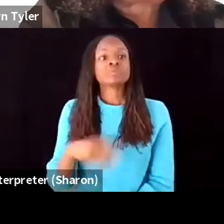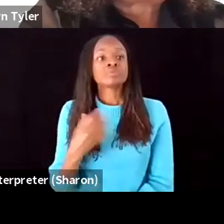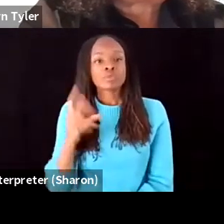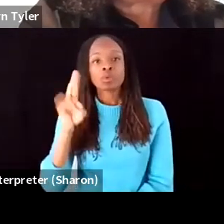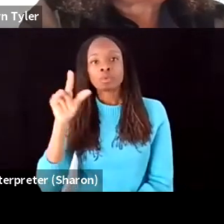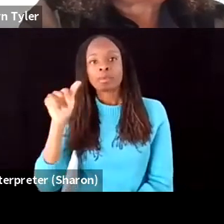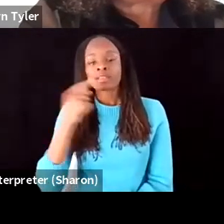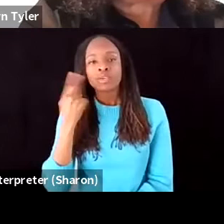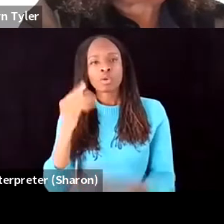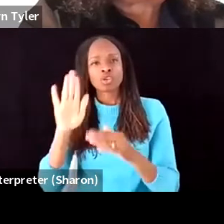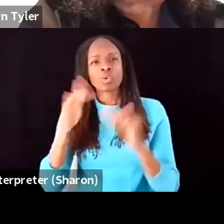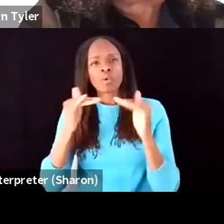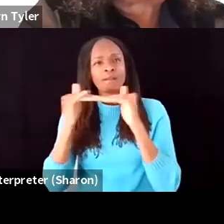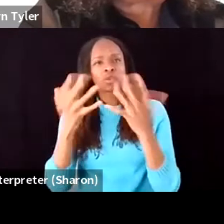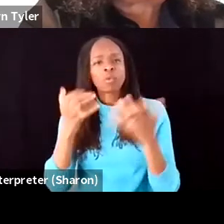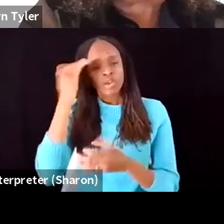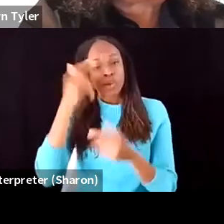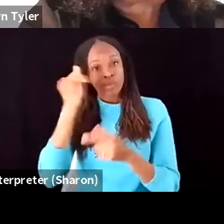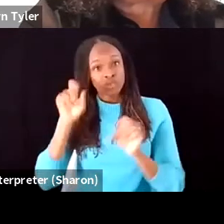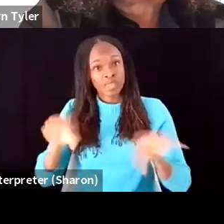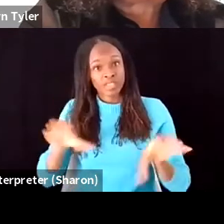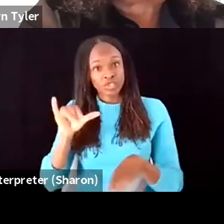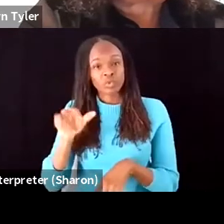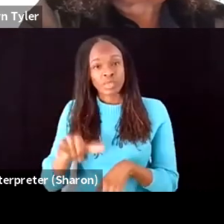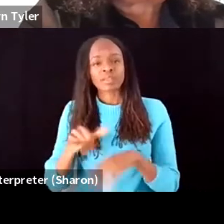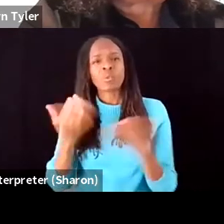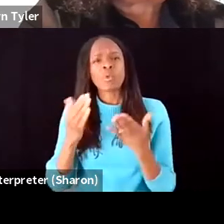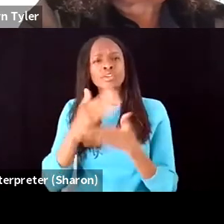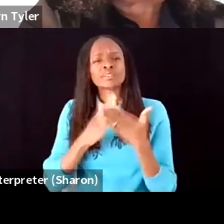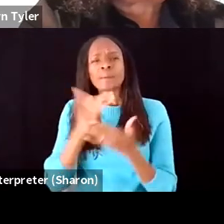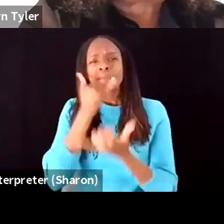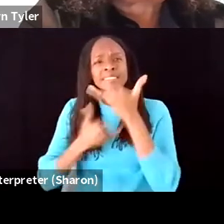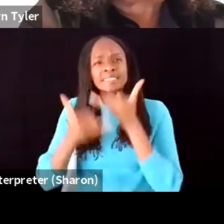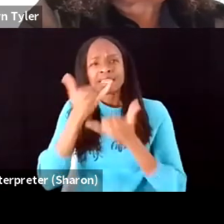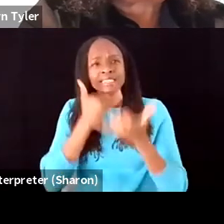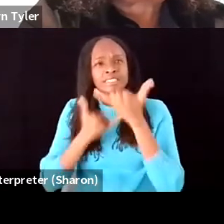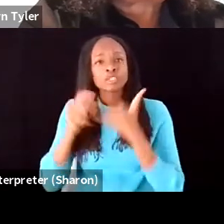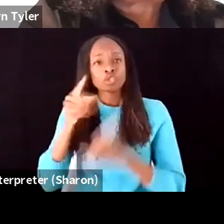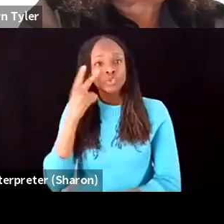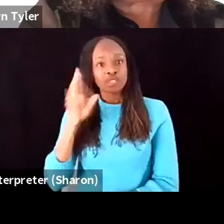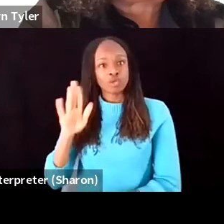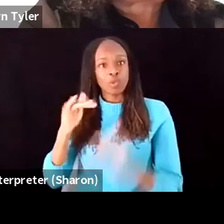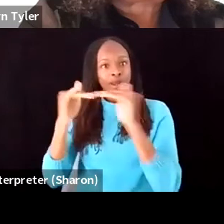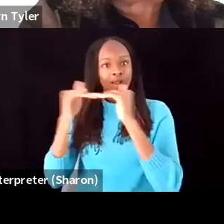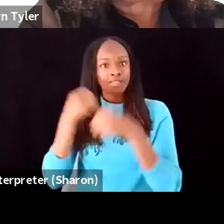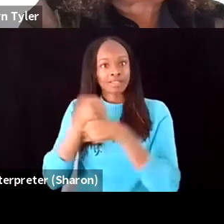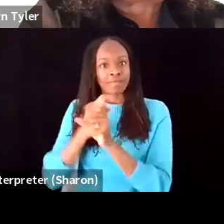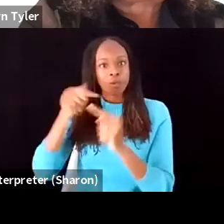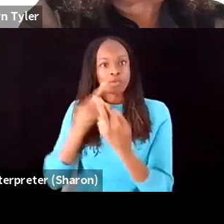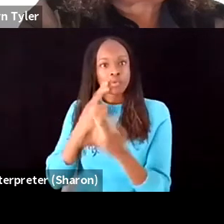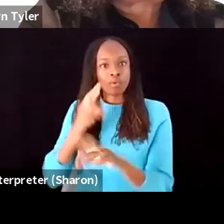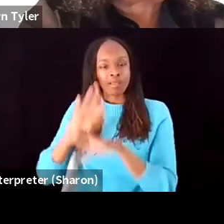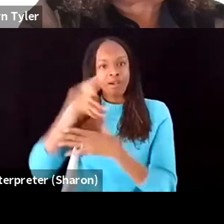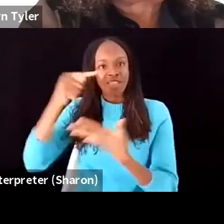colleagues wanting to know, because you can do it here in the way, what are the mistakes that you see your colleagues make when reporting on these